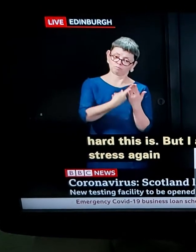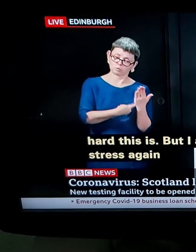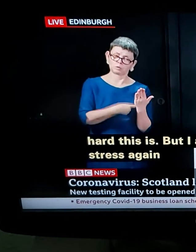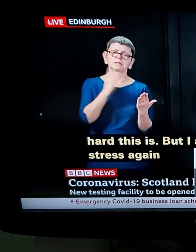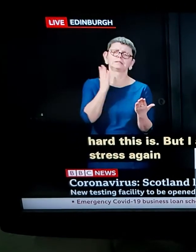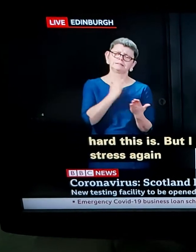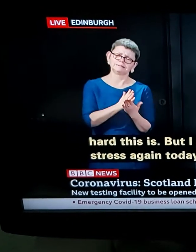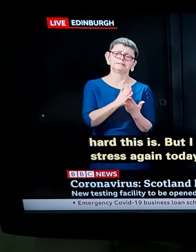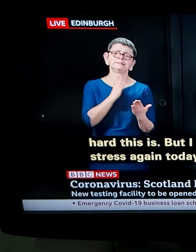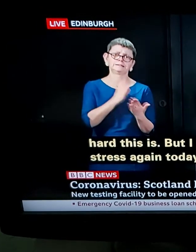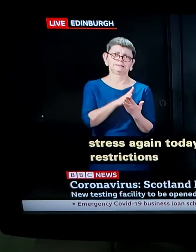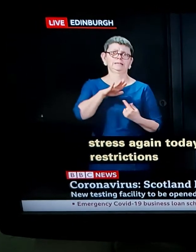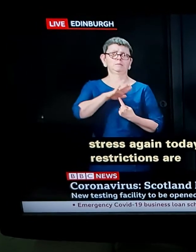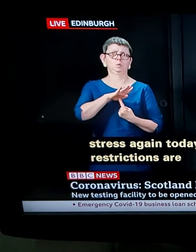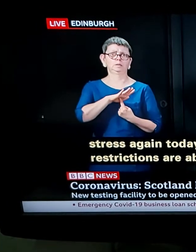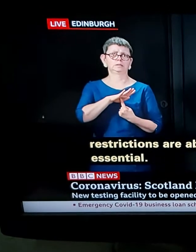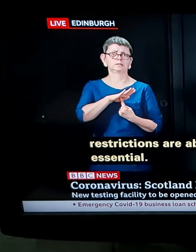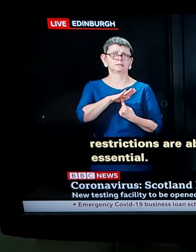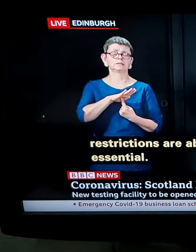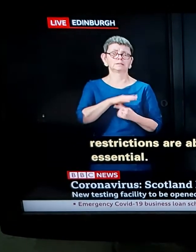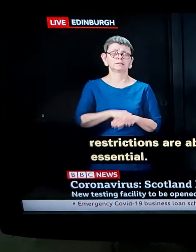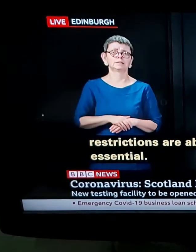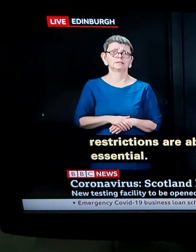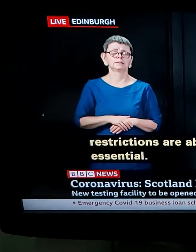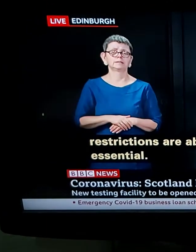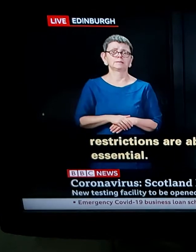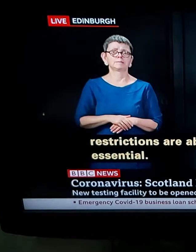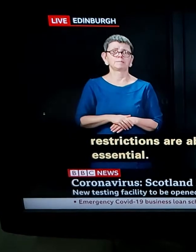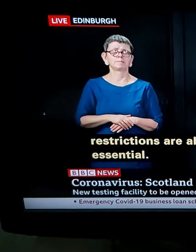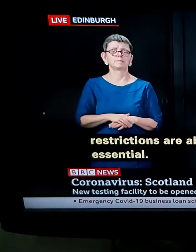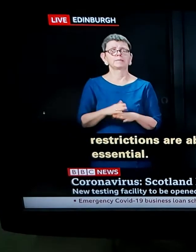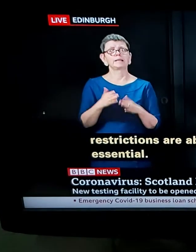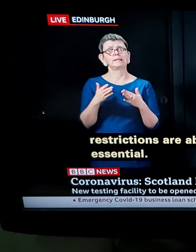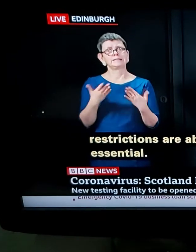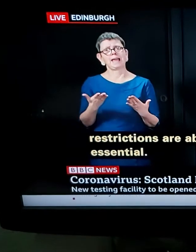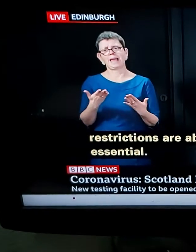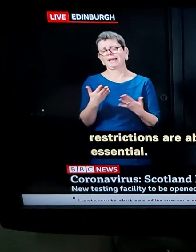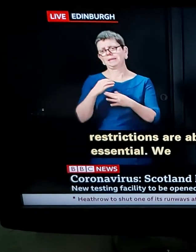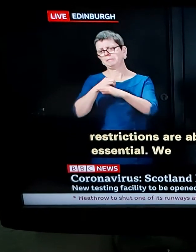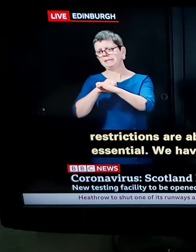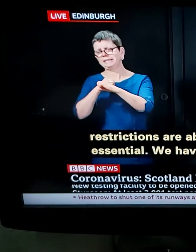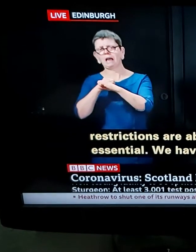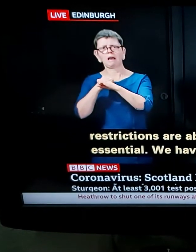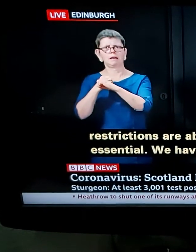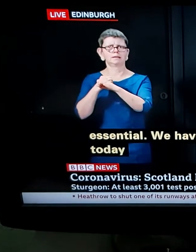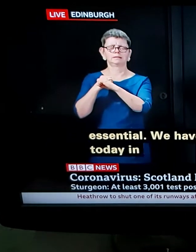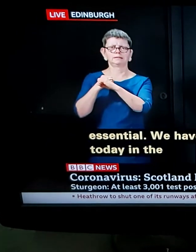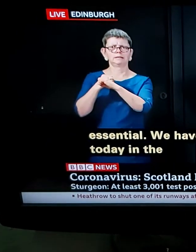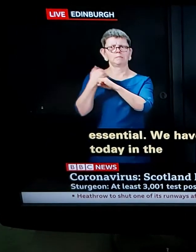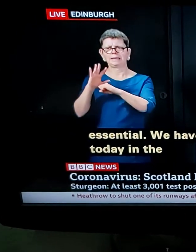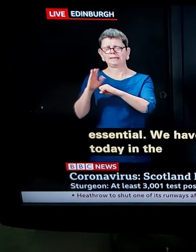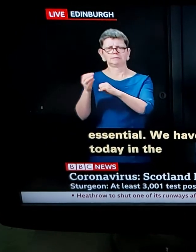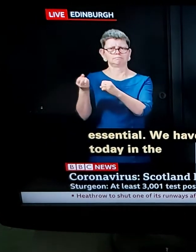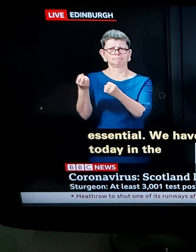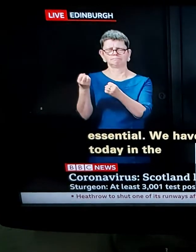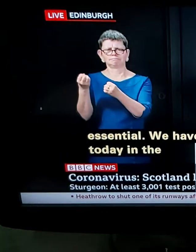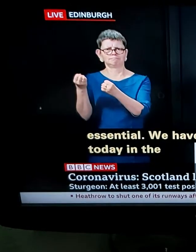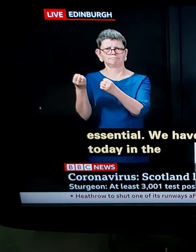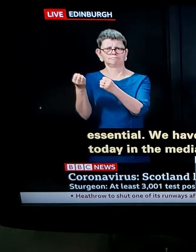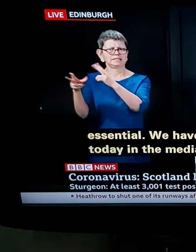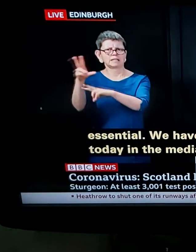absolutely essential. You know, we've heard discussion today in the media to the effect that this